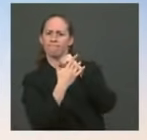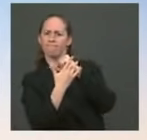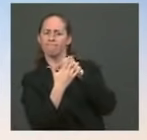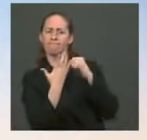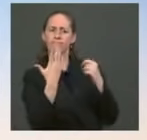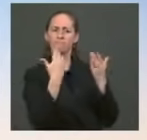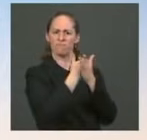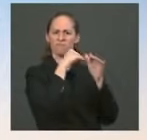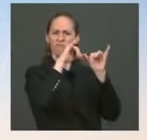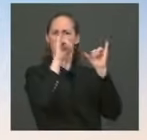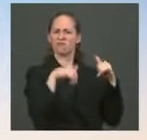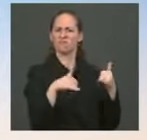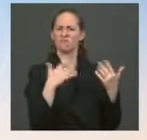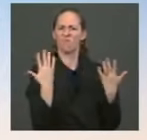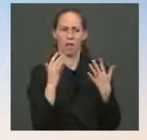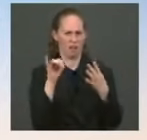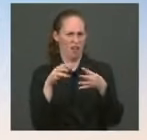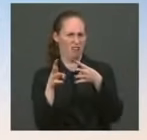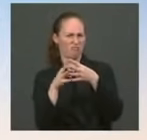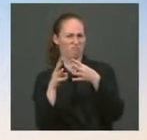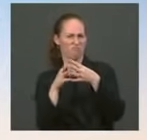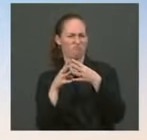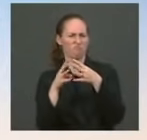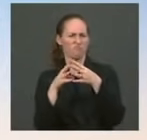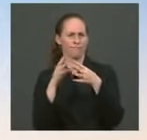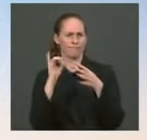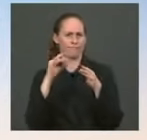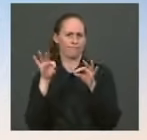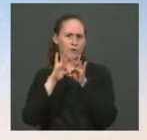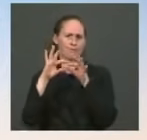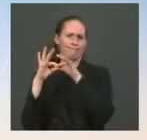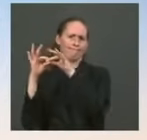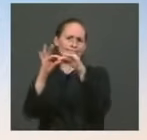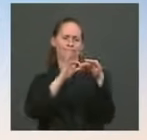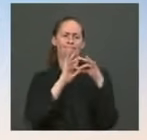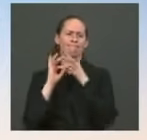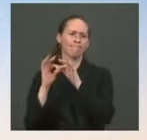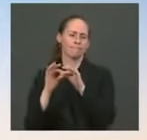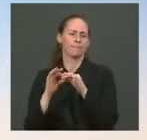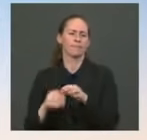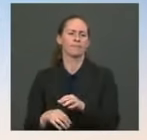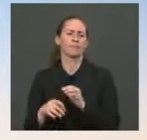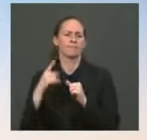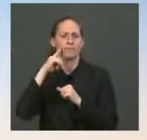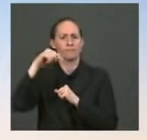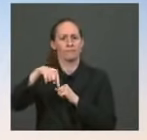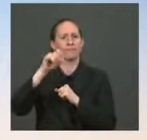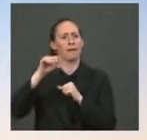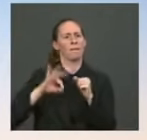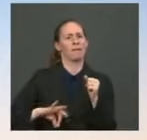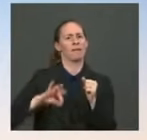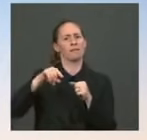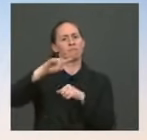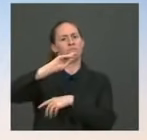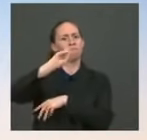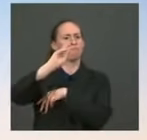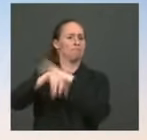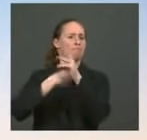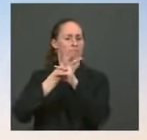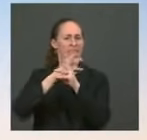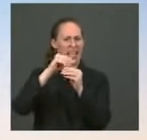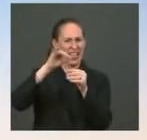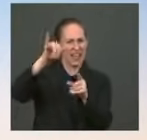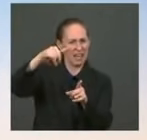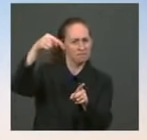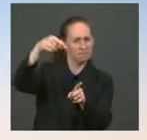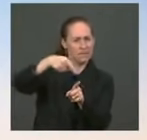it's incredibly important to coordinate with key partners who are in the global community, including in that region.